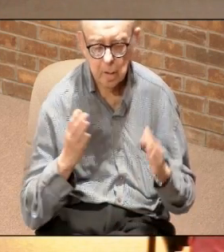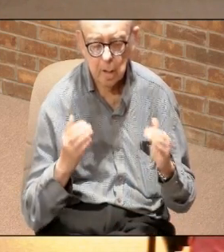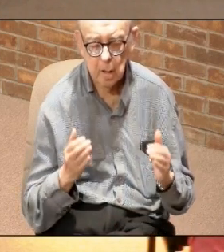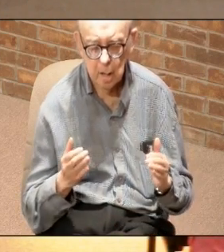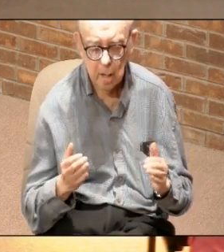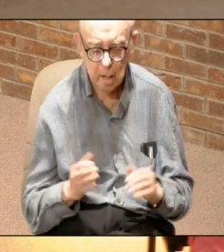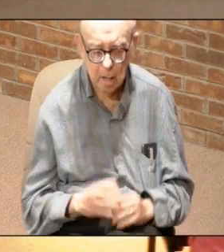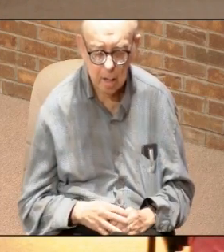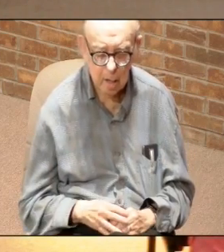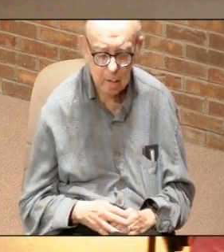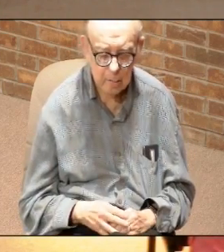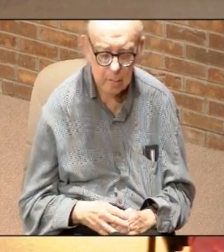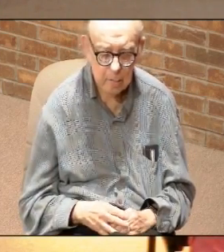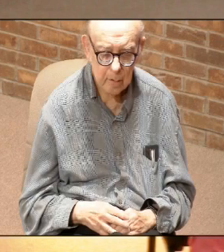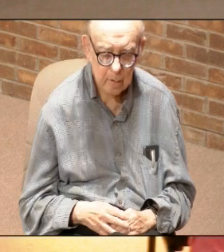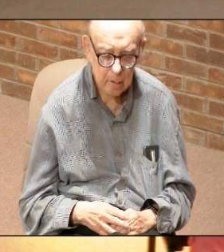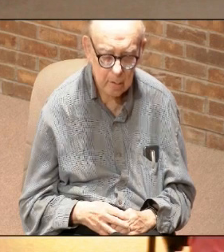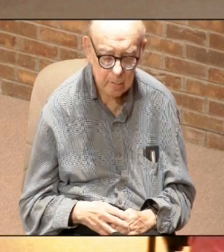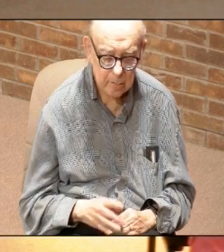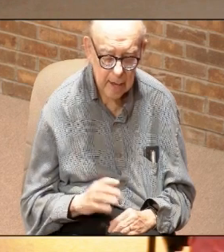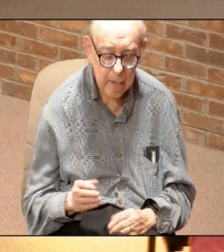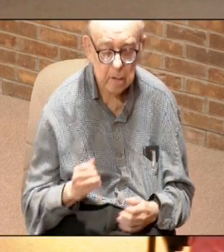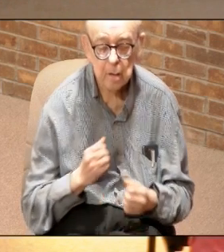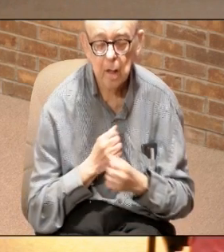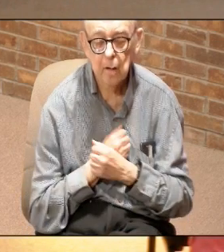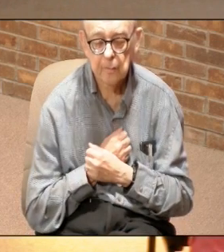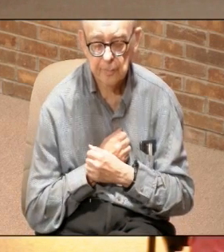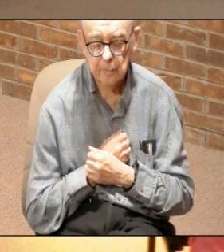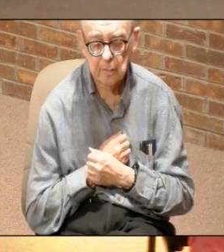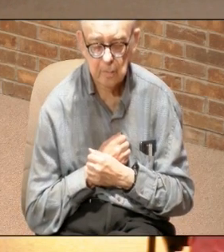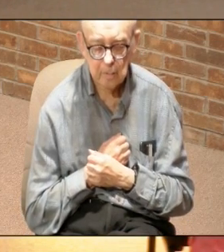hope, the love.